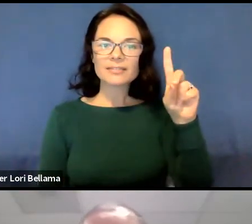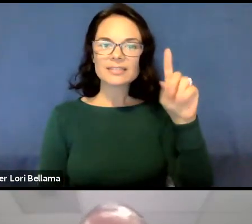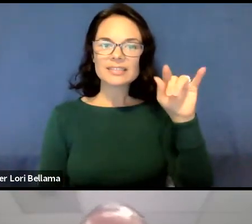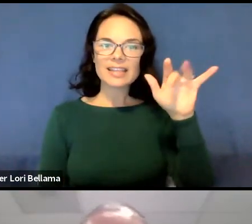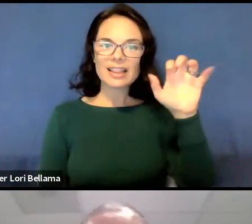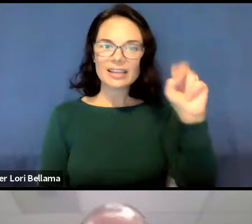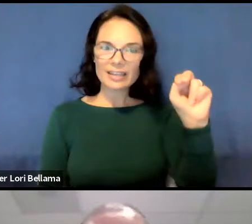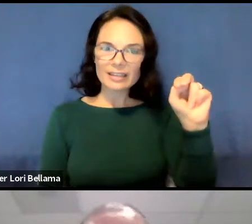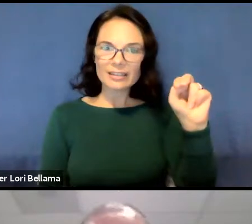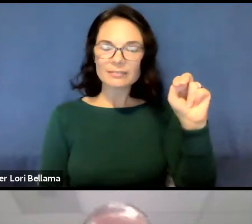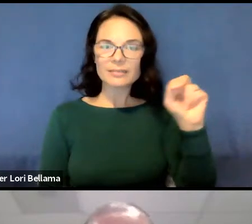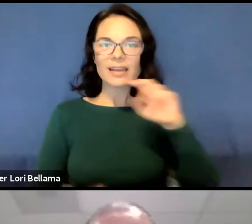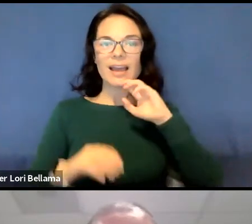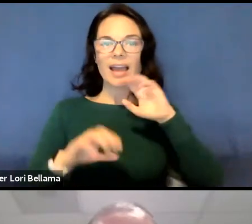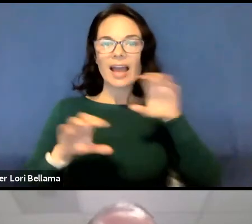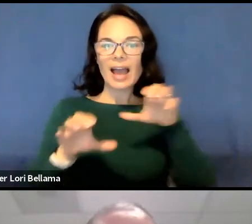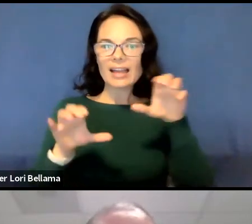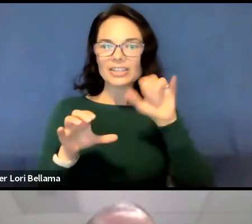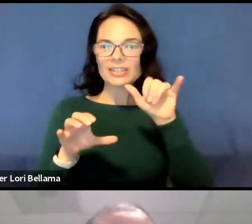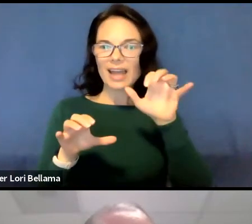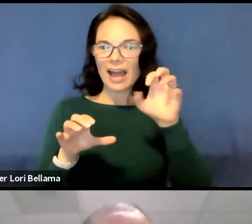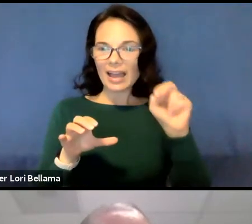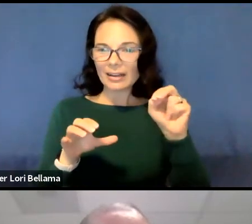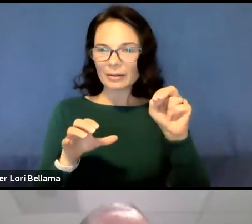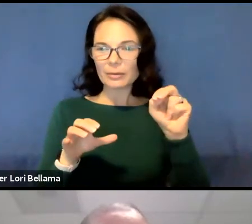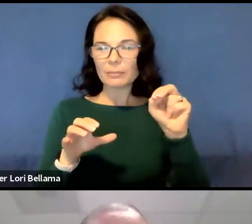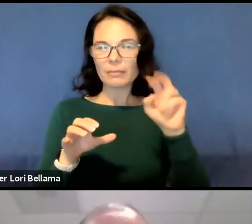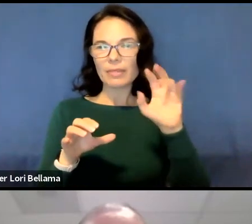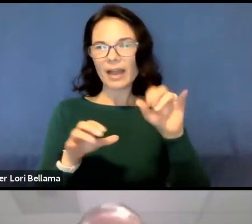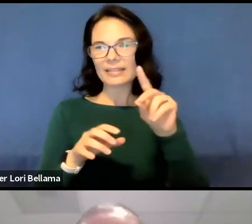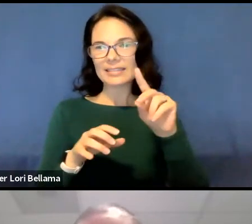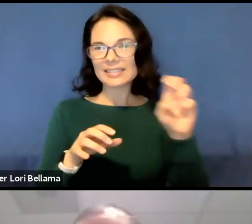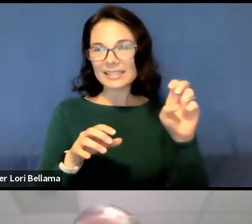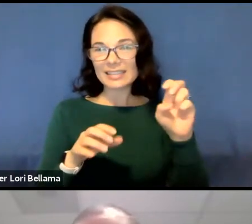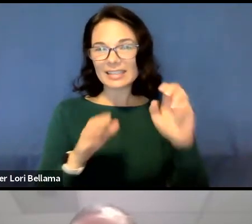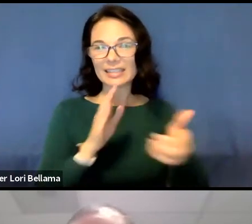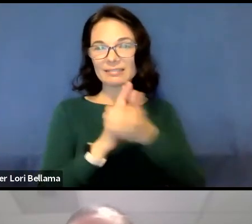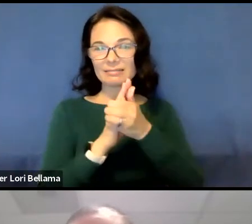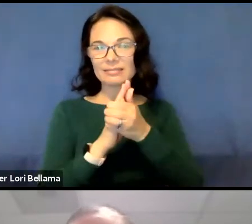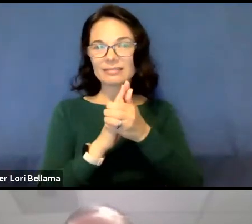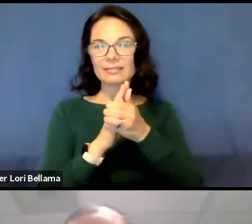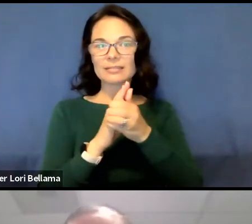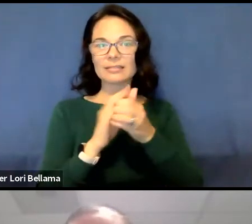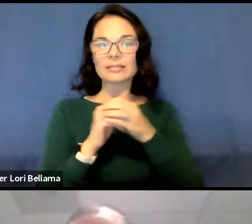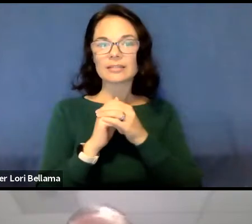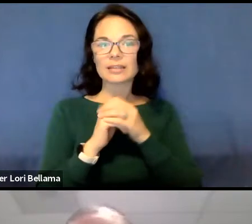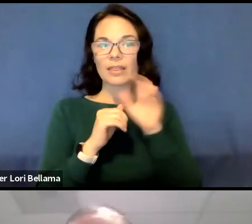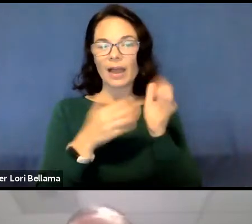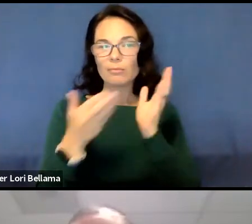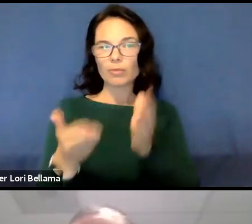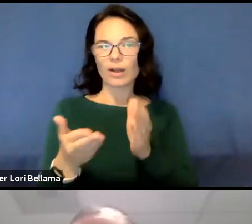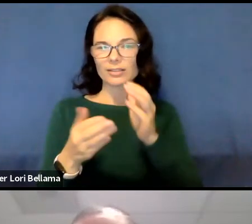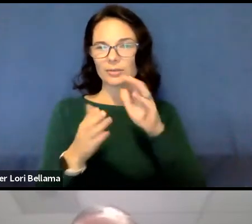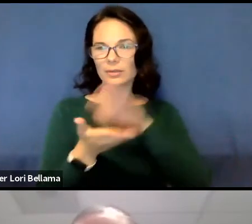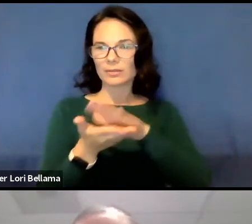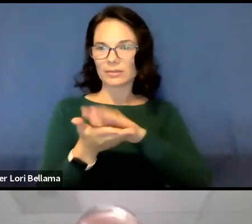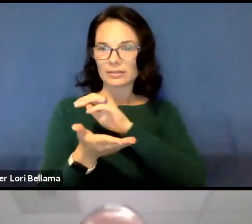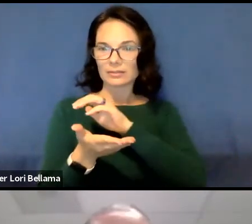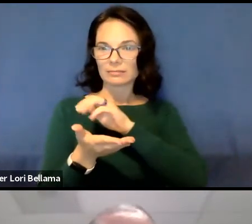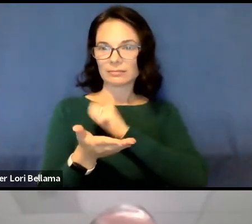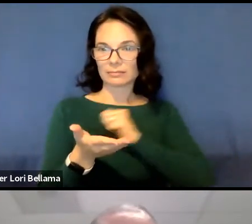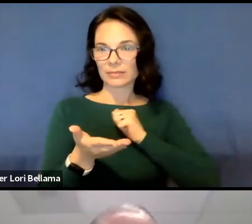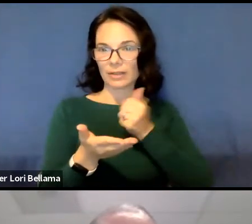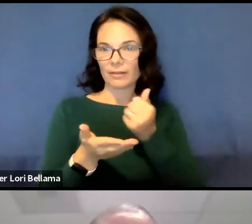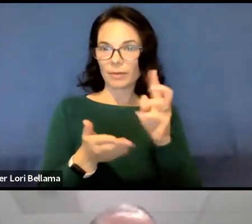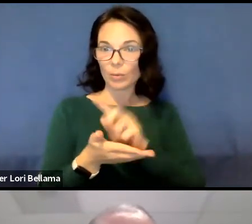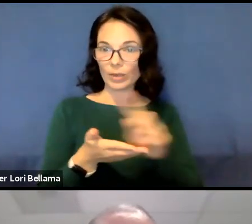have the revised DE addendum. So, and this was brought to Academic Senate a couple of weeks ago. And so you've had a chance